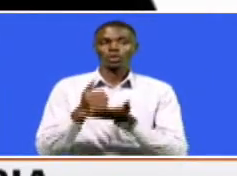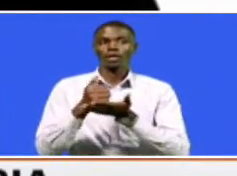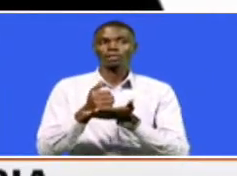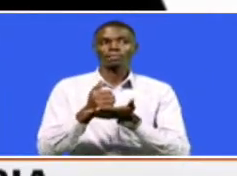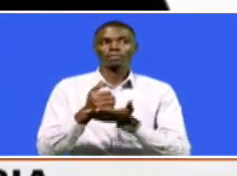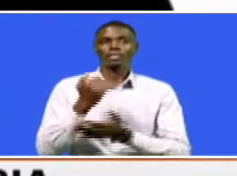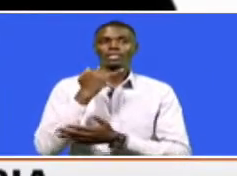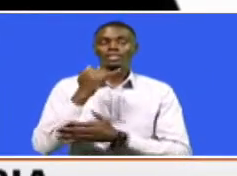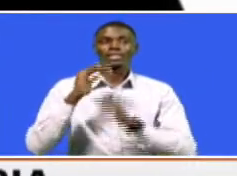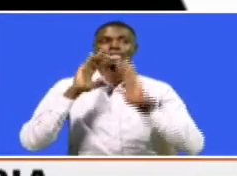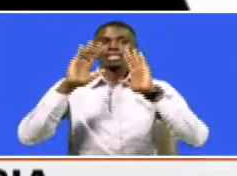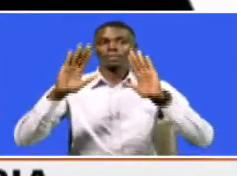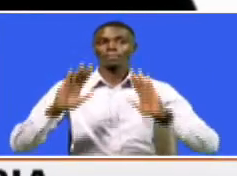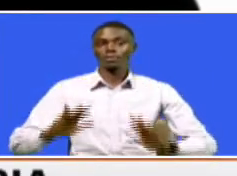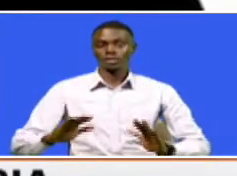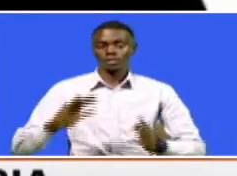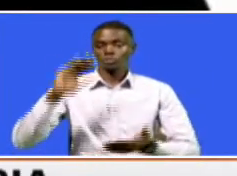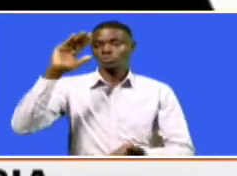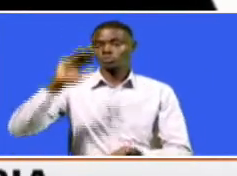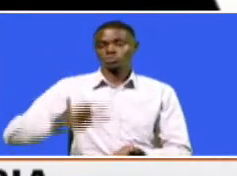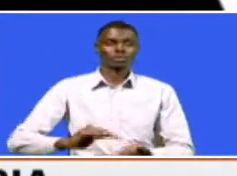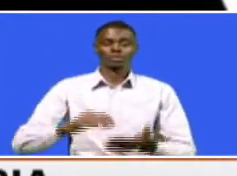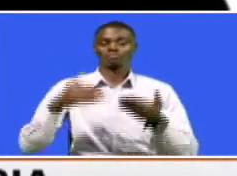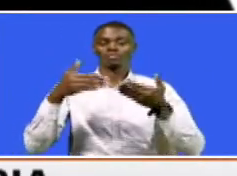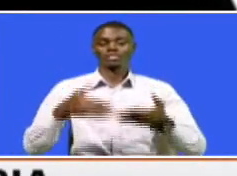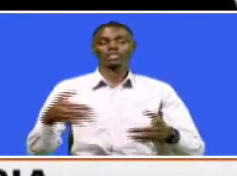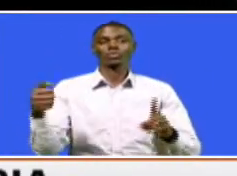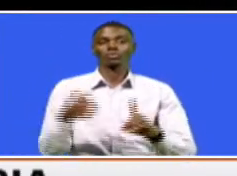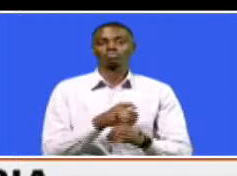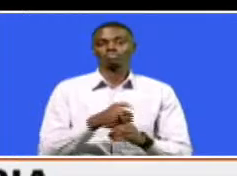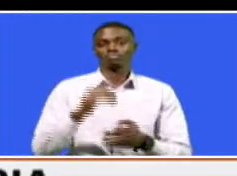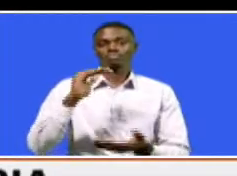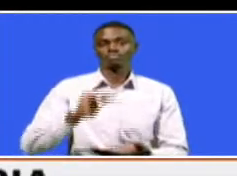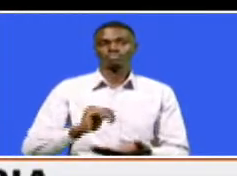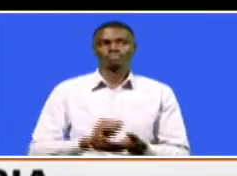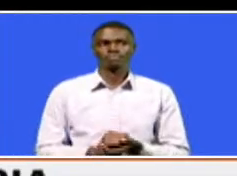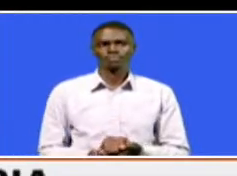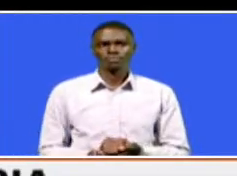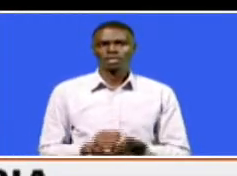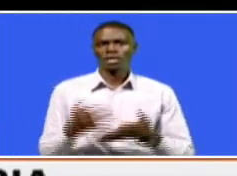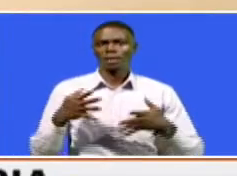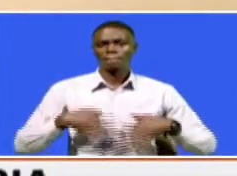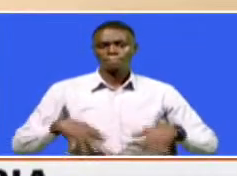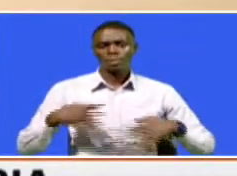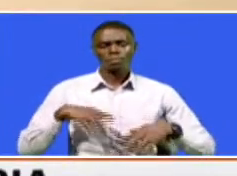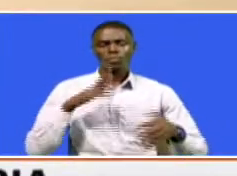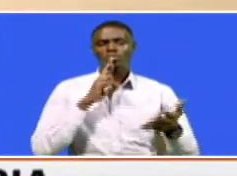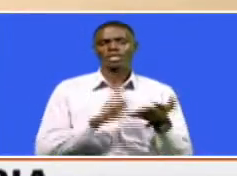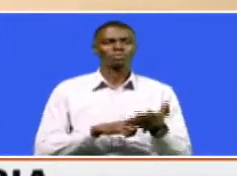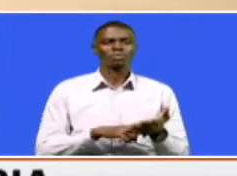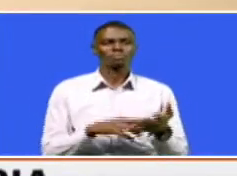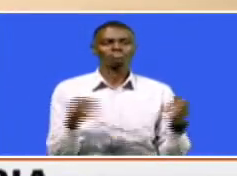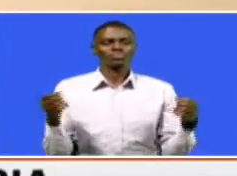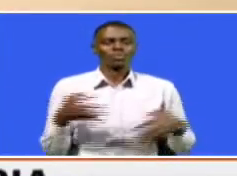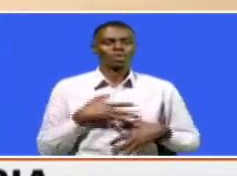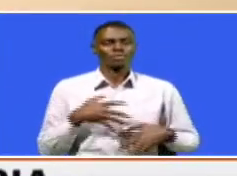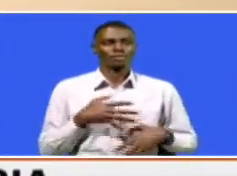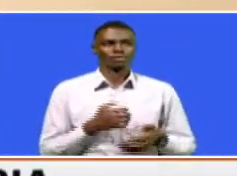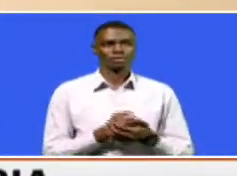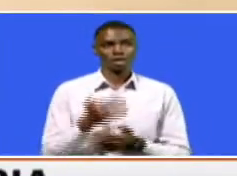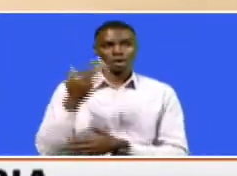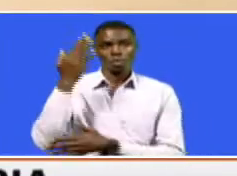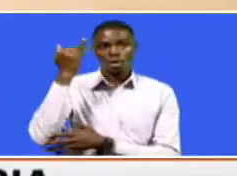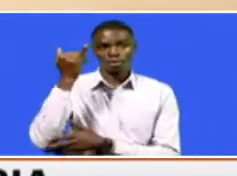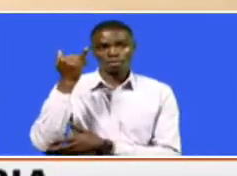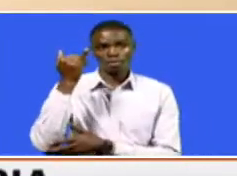nyenzo kuu katika kupunguza visa vya dhuluma za kijinsia. People fear reporting cases to the police because